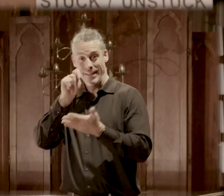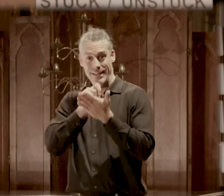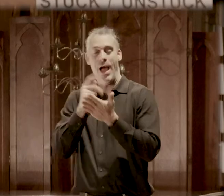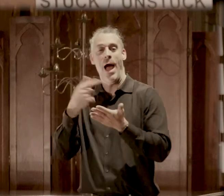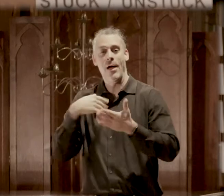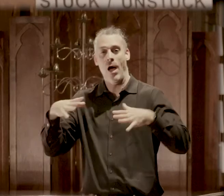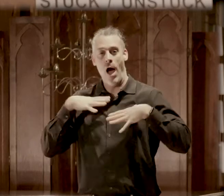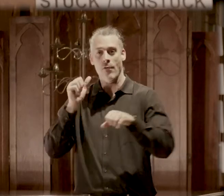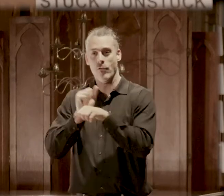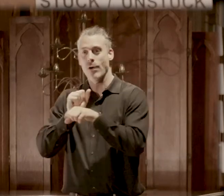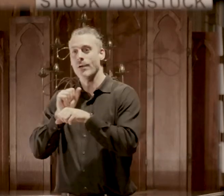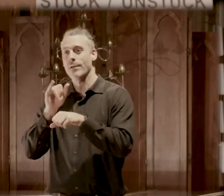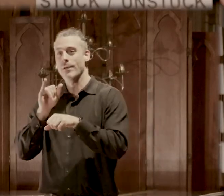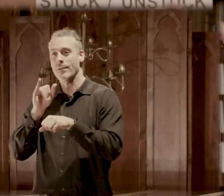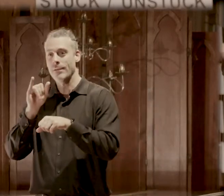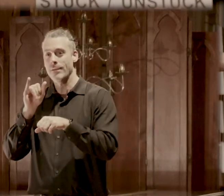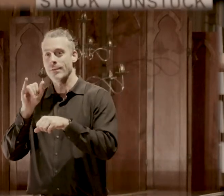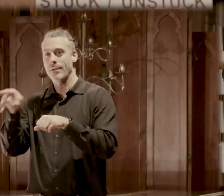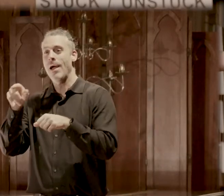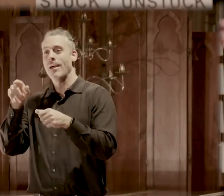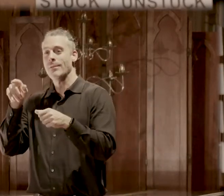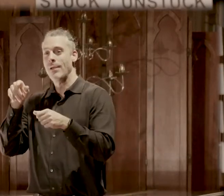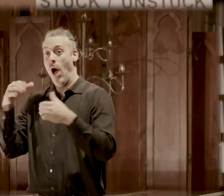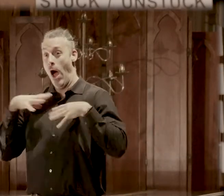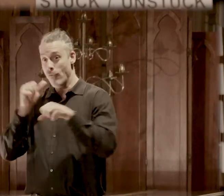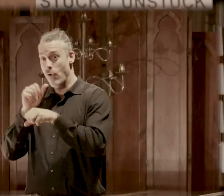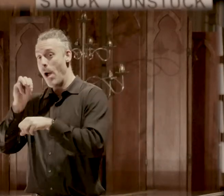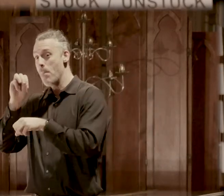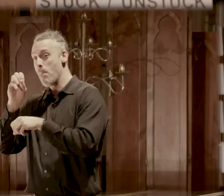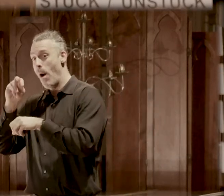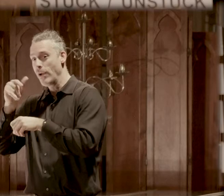work at, I'm just gonna keep throwing 90s at you. I'd gotten off work at the Montage